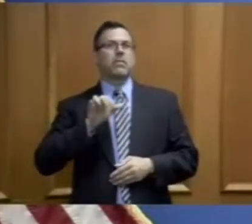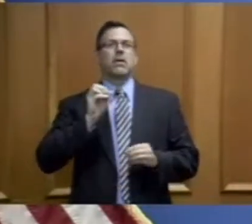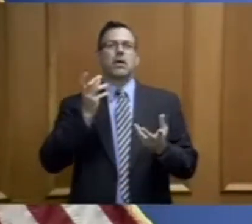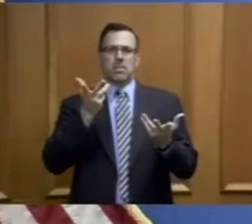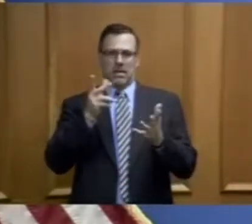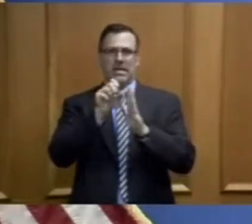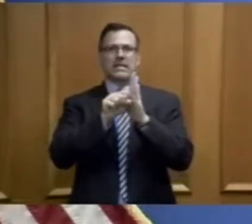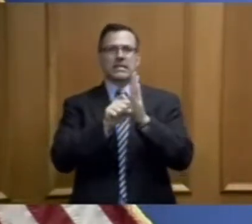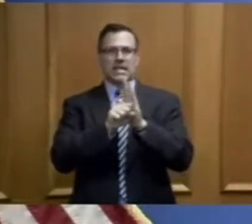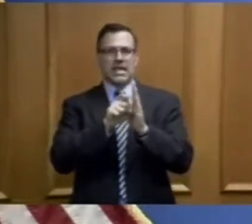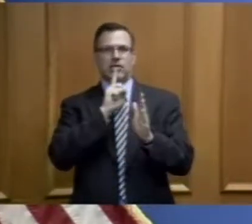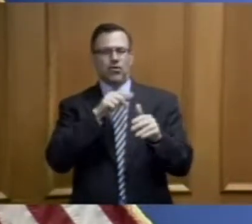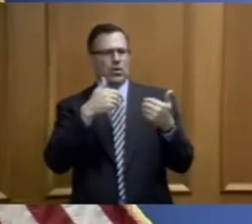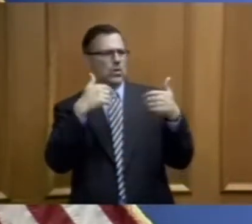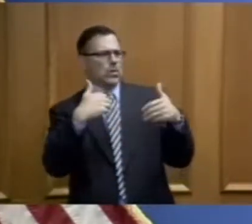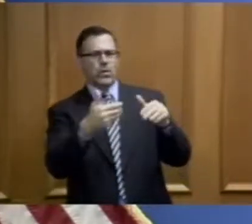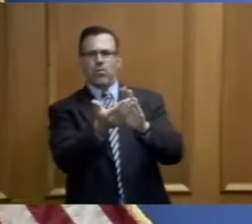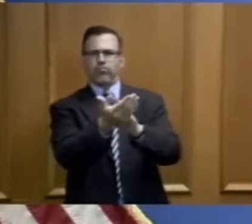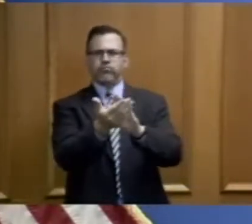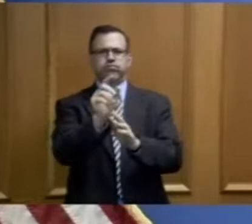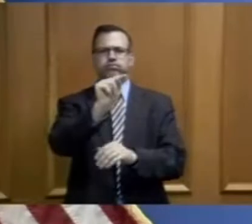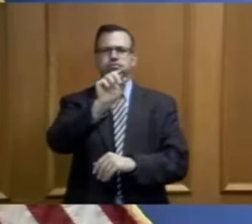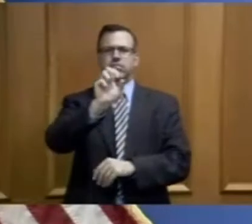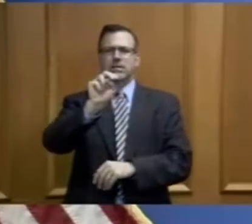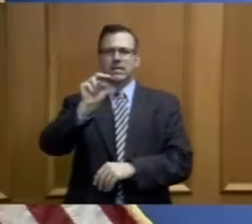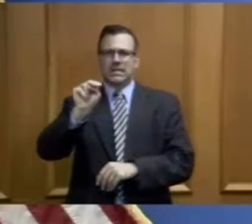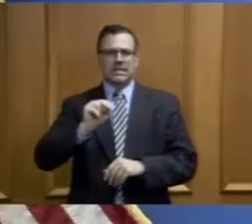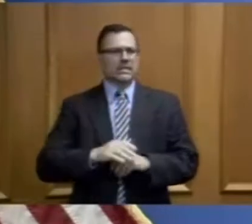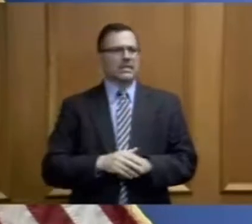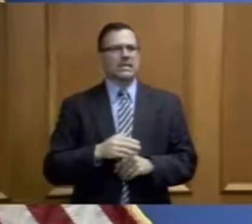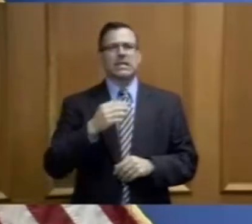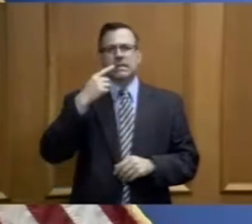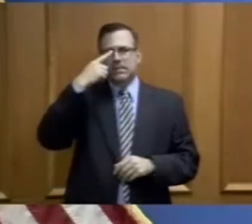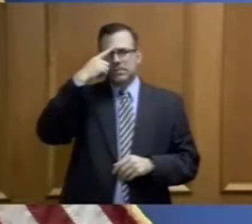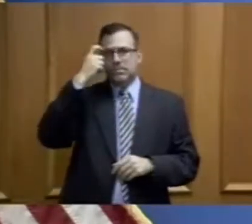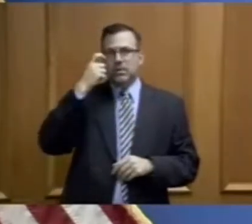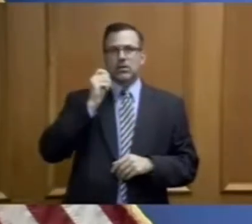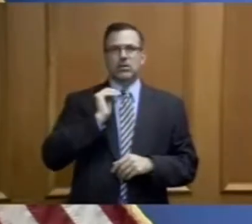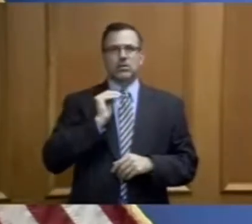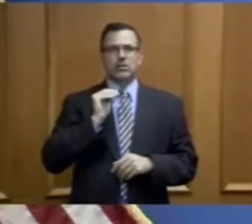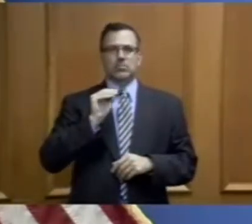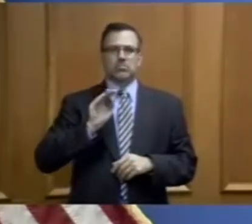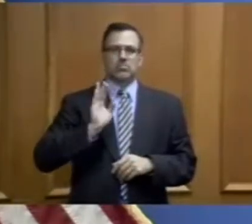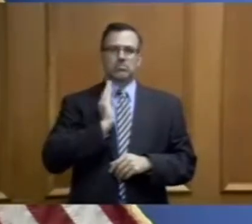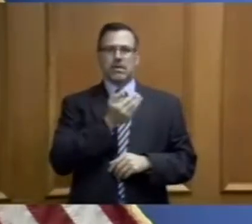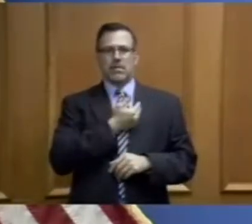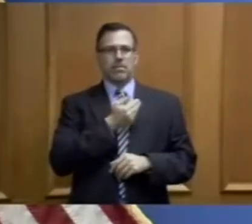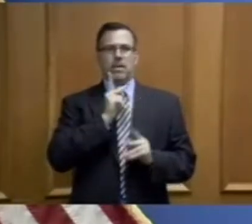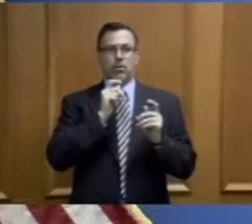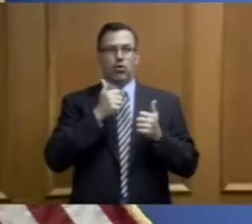position here in Tennessee in many ways because of the response of Tennesseans throughout this.